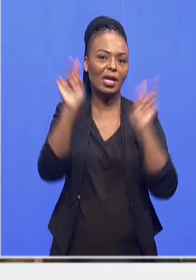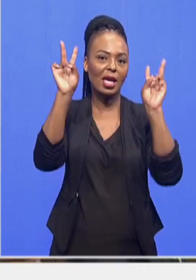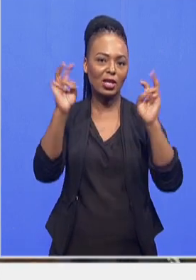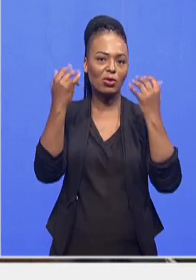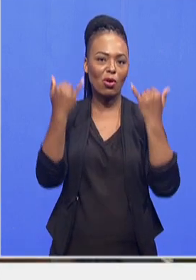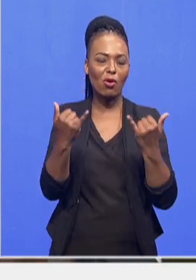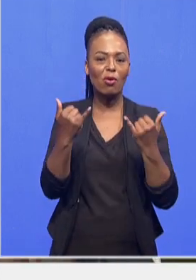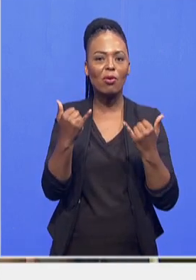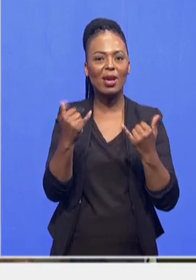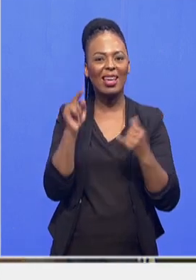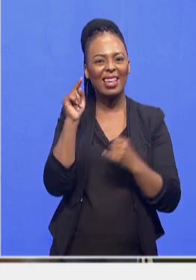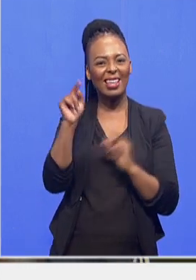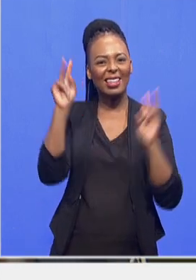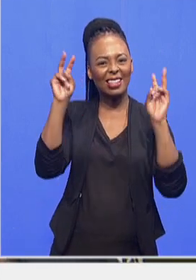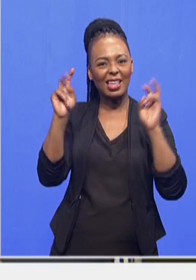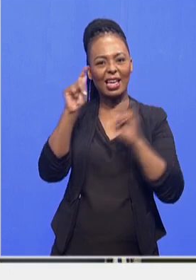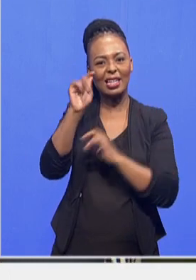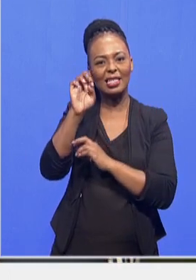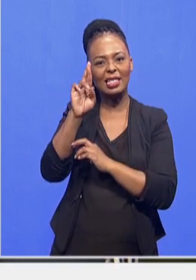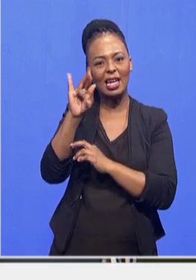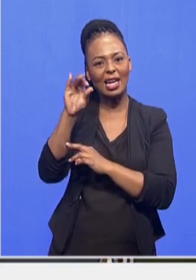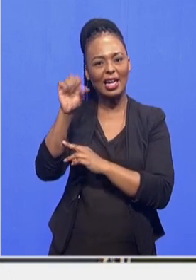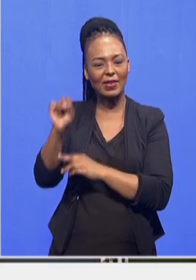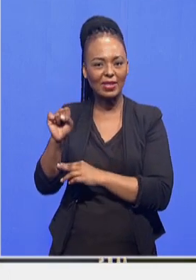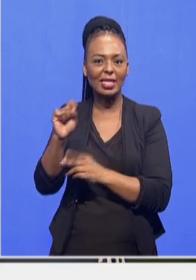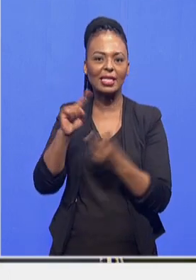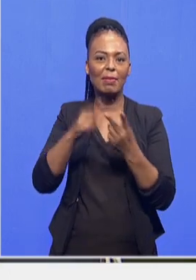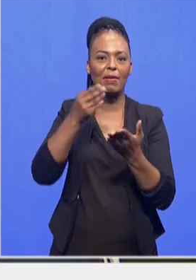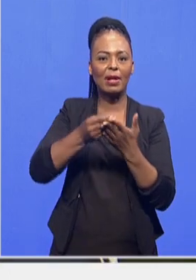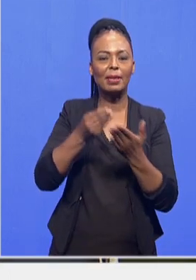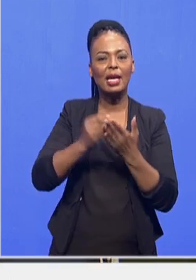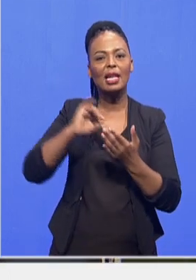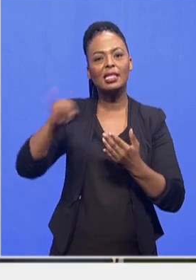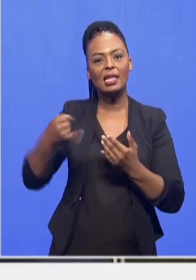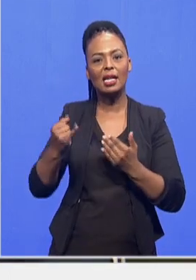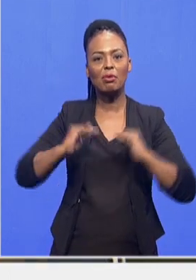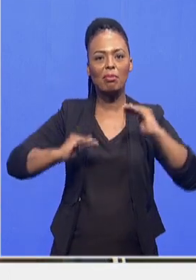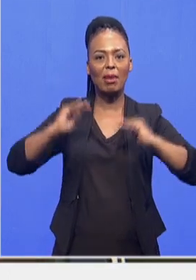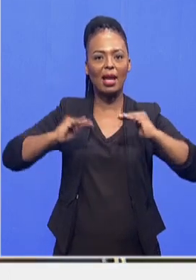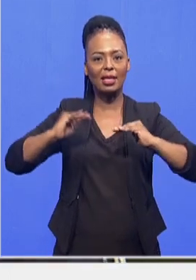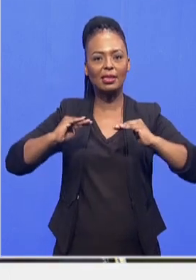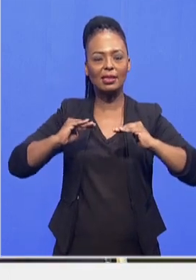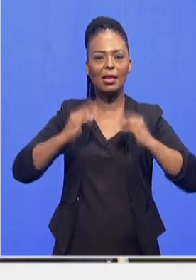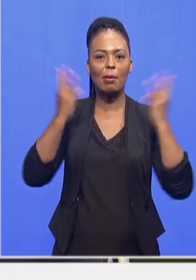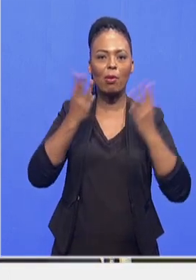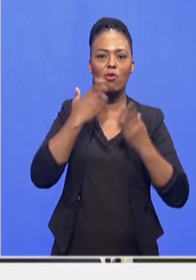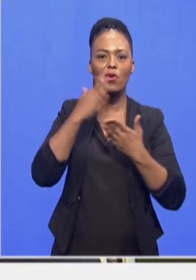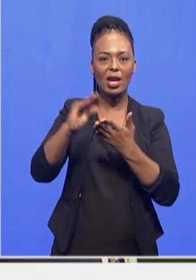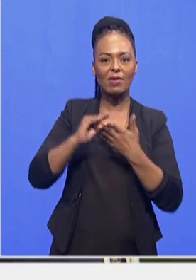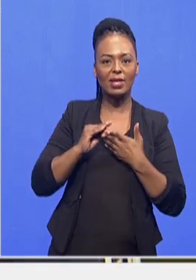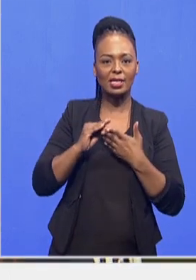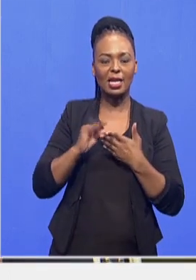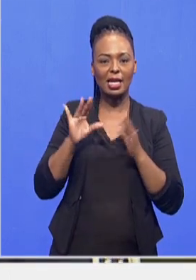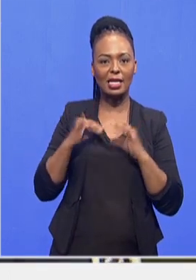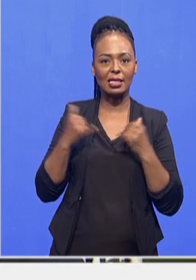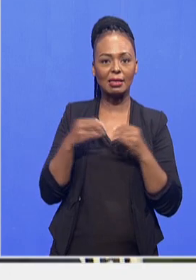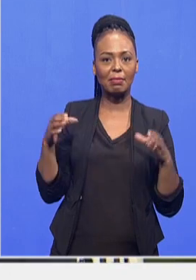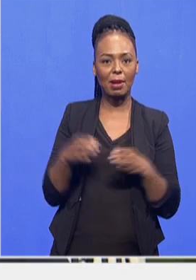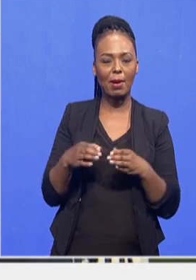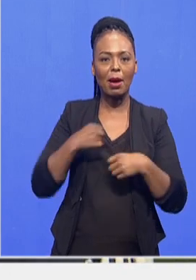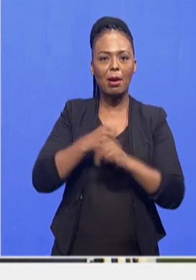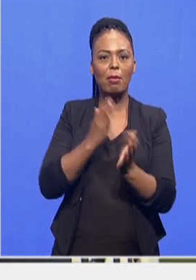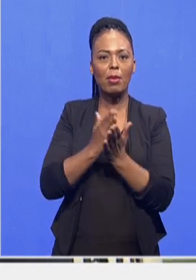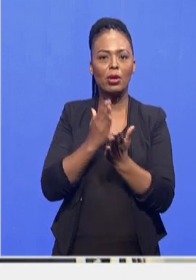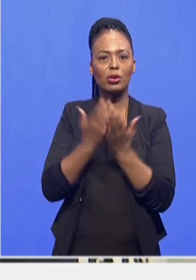and affordability is to strike a balance between the people that are investing in this sector to ensure that that service in